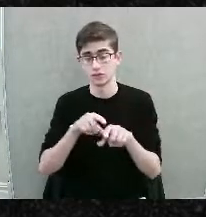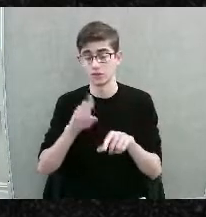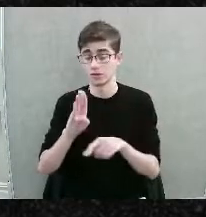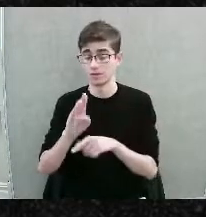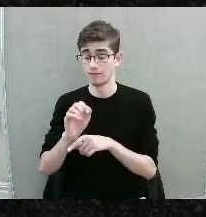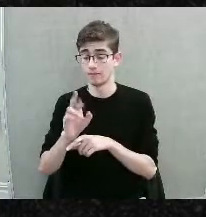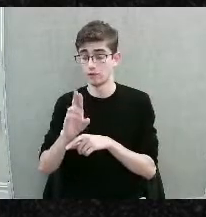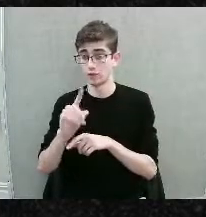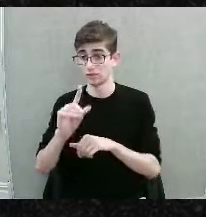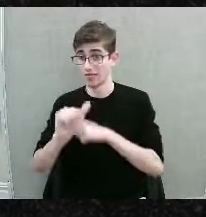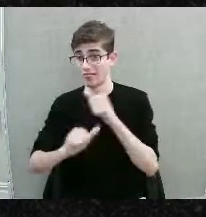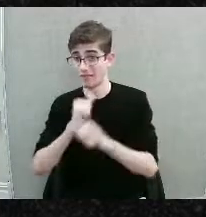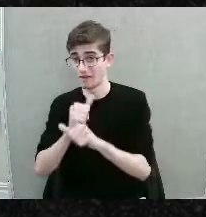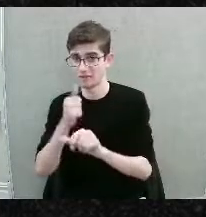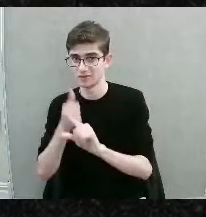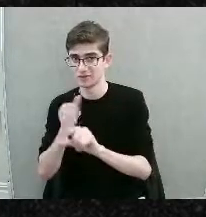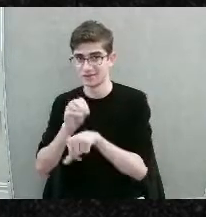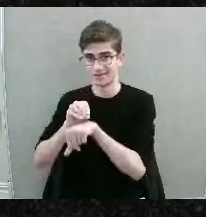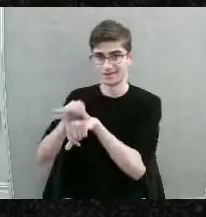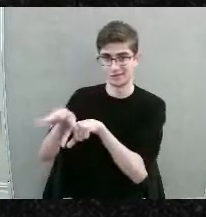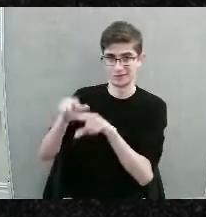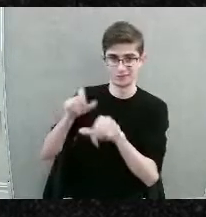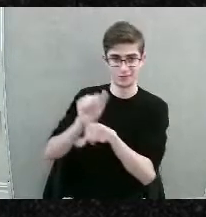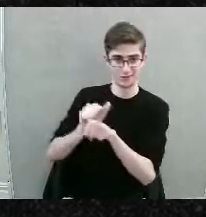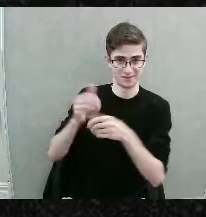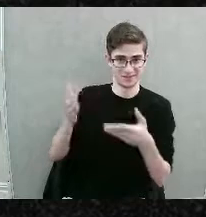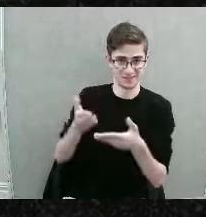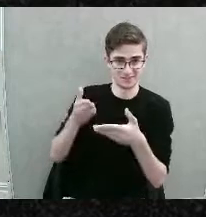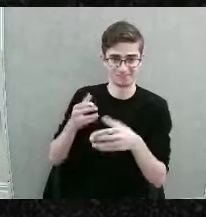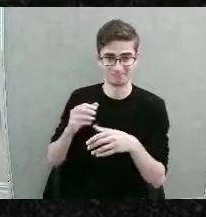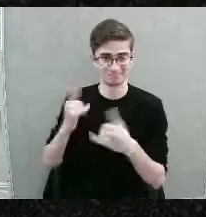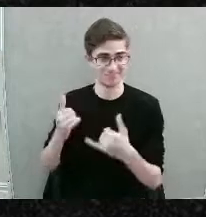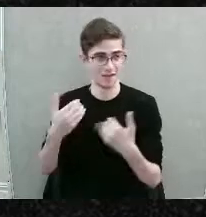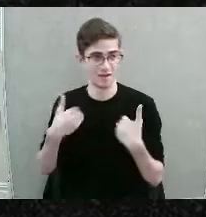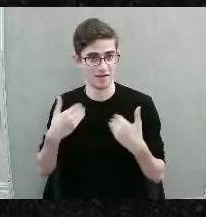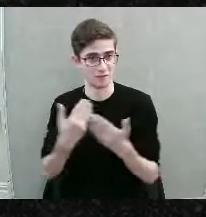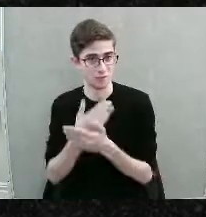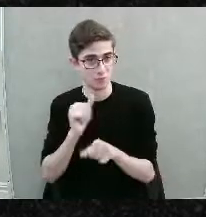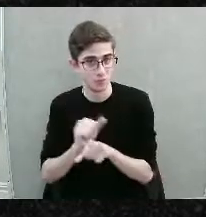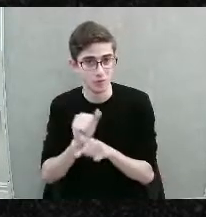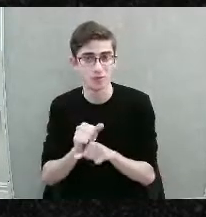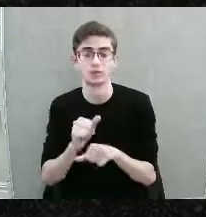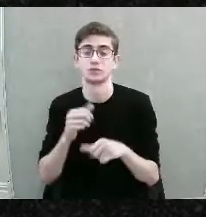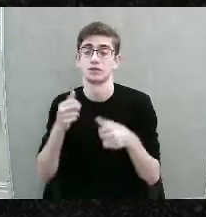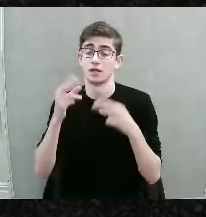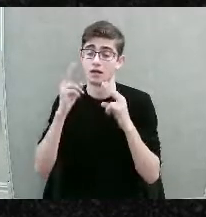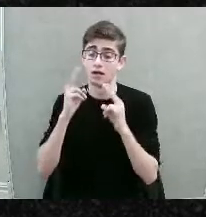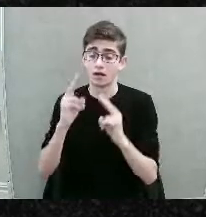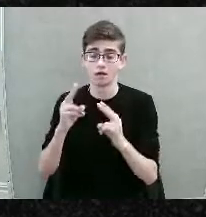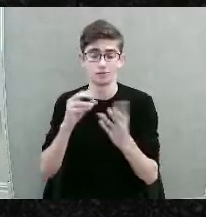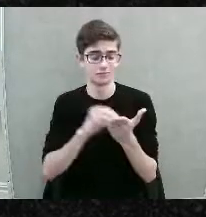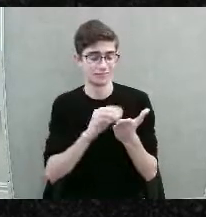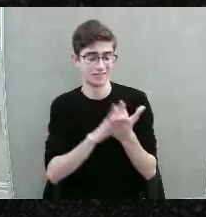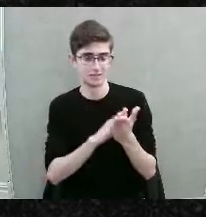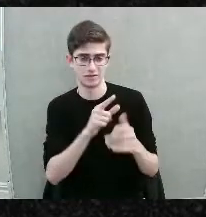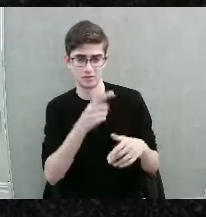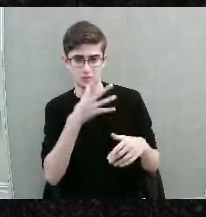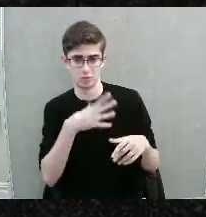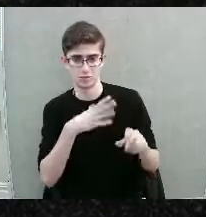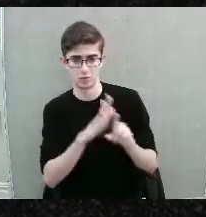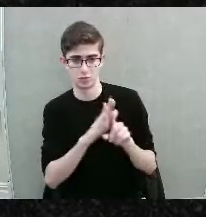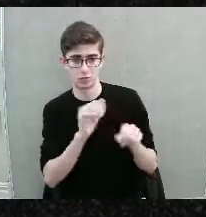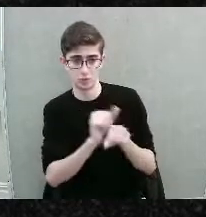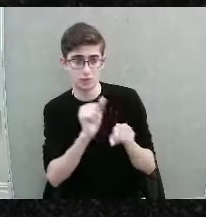was influenced by the work that's been done over the years here in honoring and documenting Shange's work,